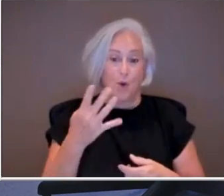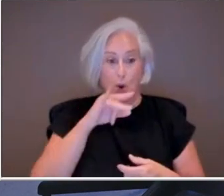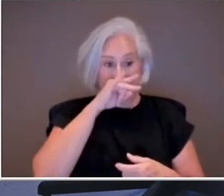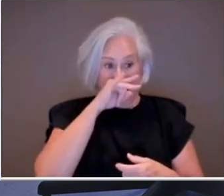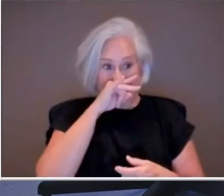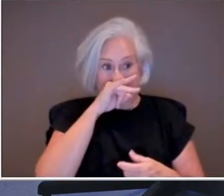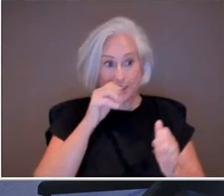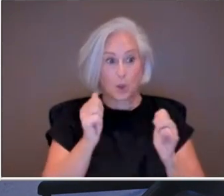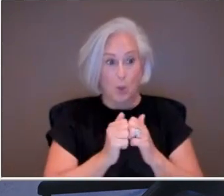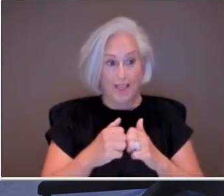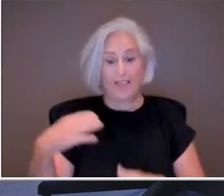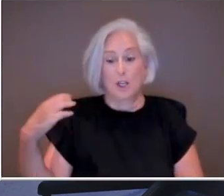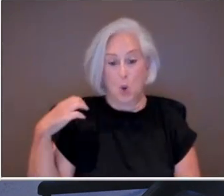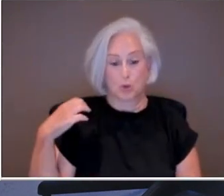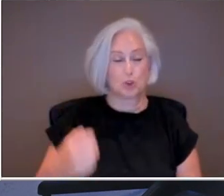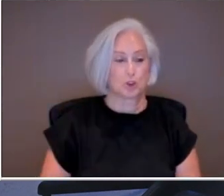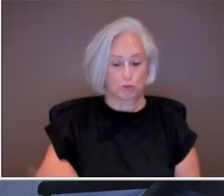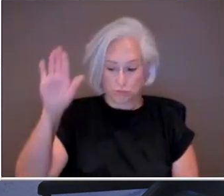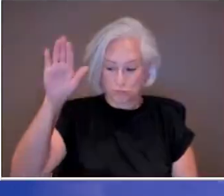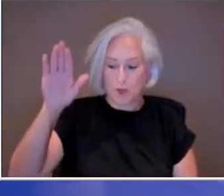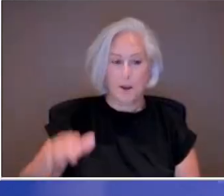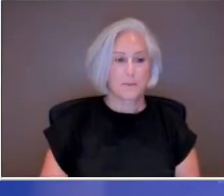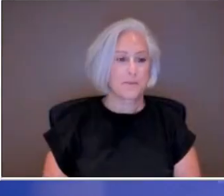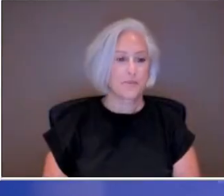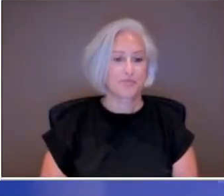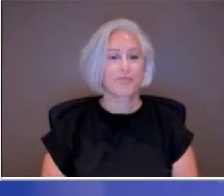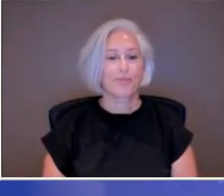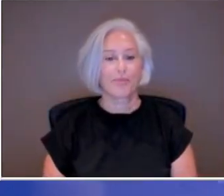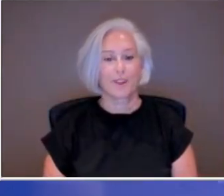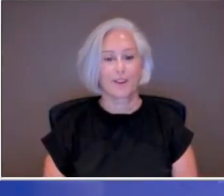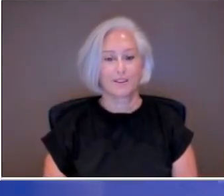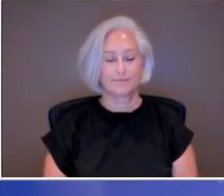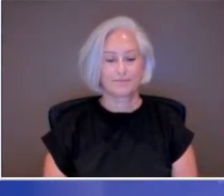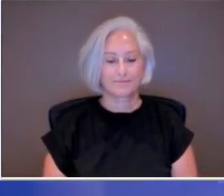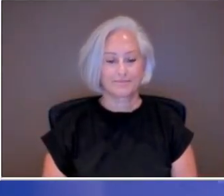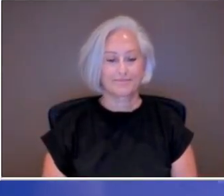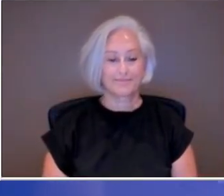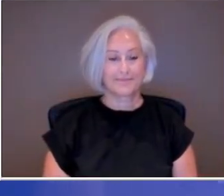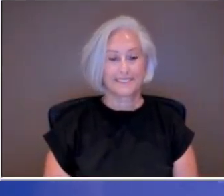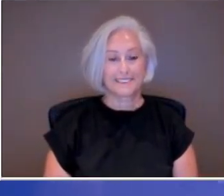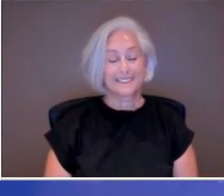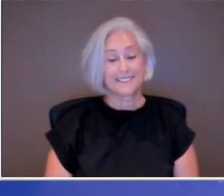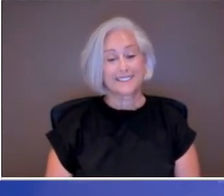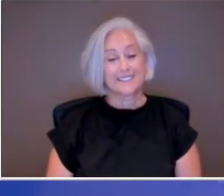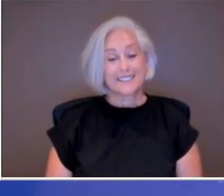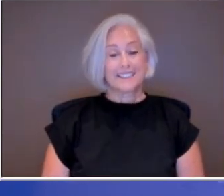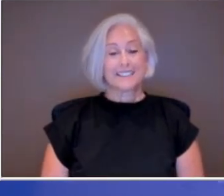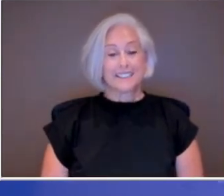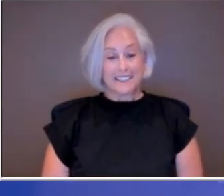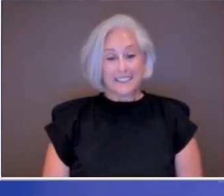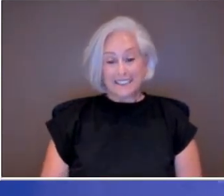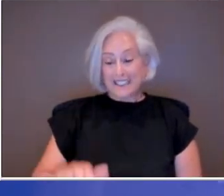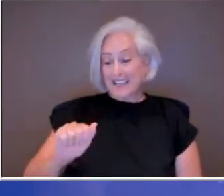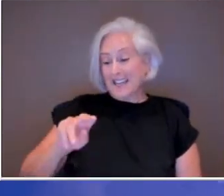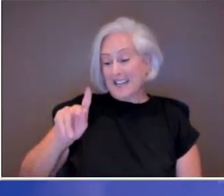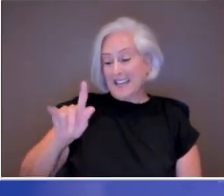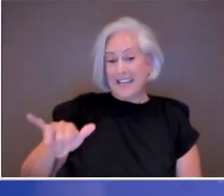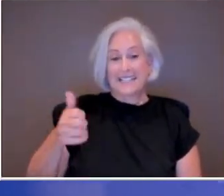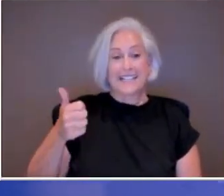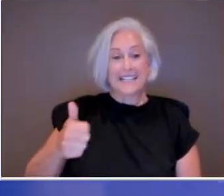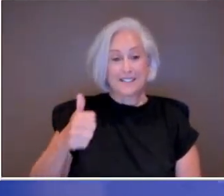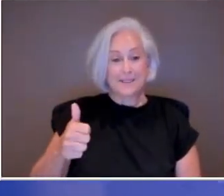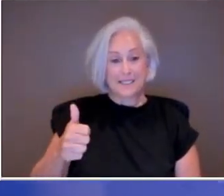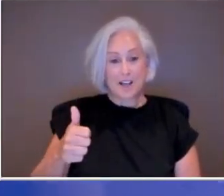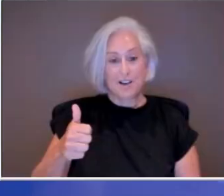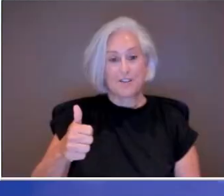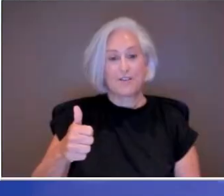coach as they were growing up? Yeah, so fortunately, Andy had a fairly long playing